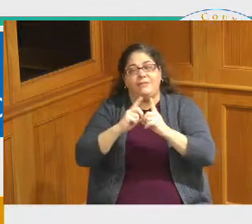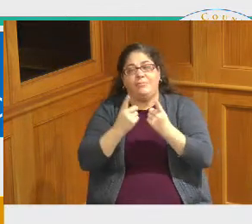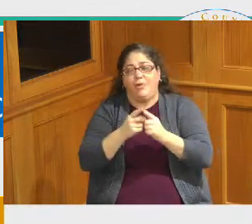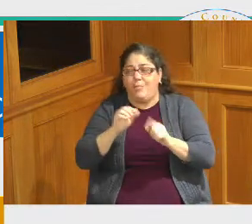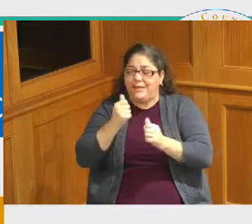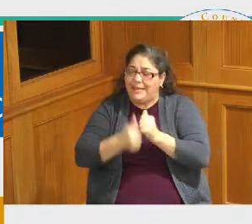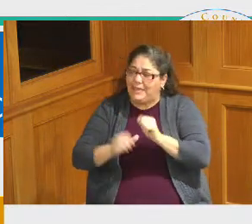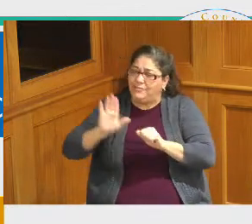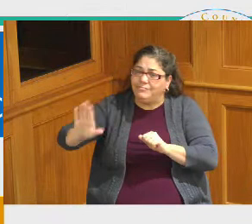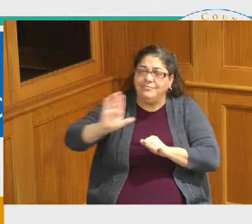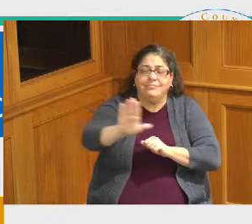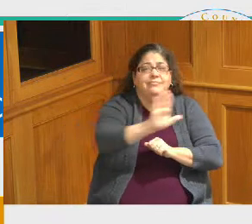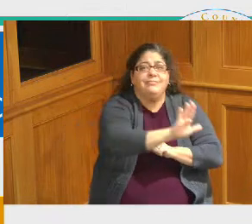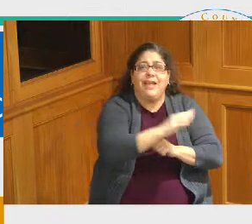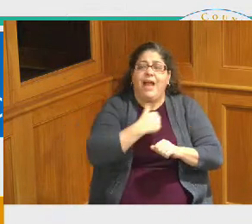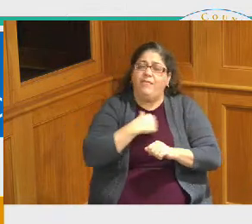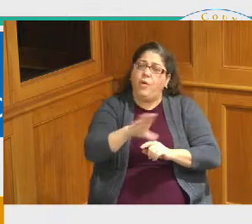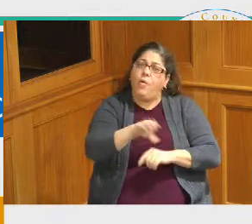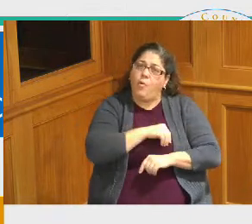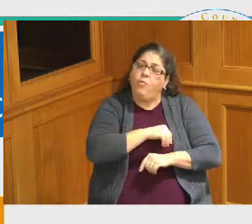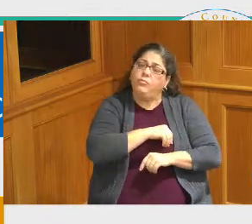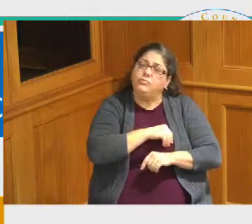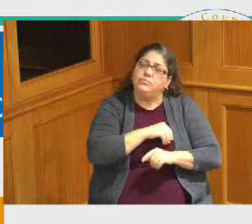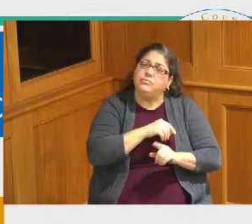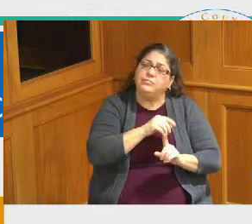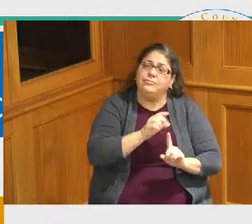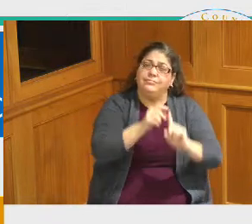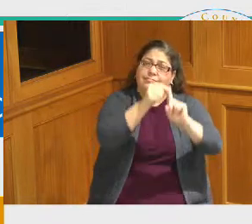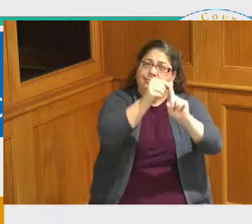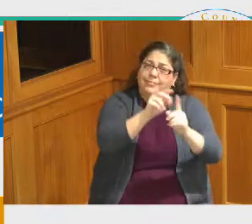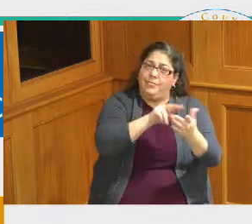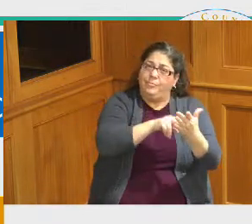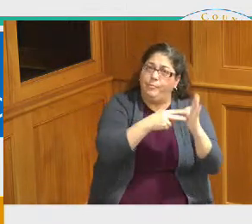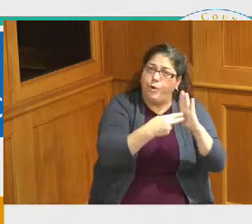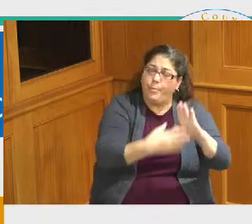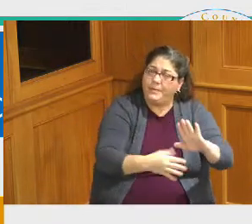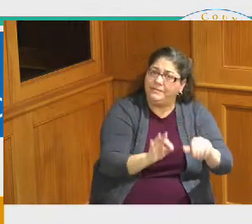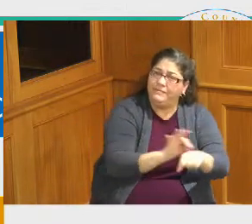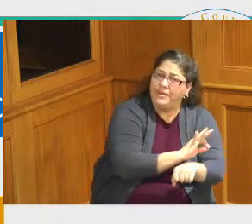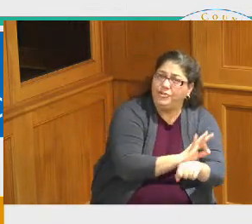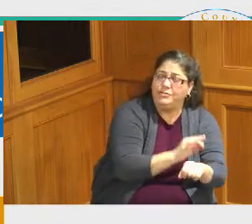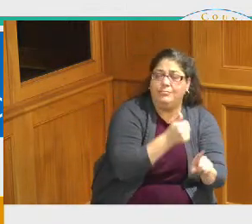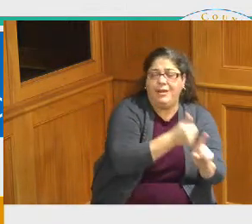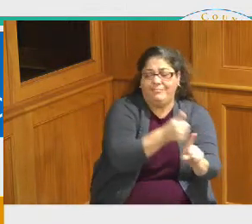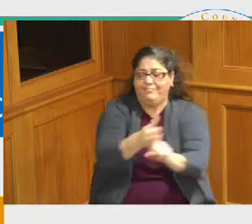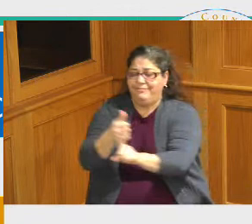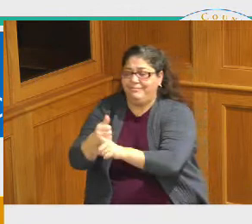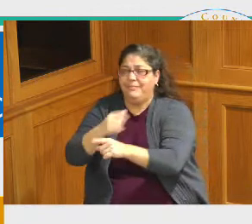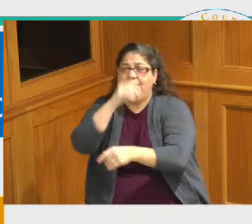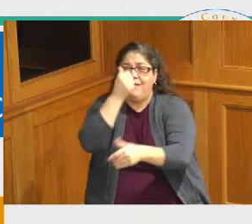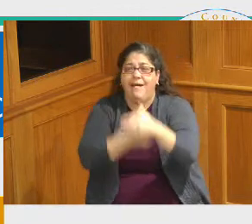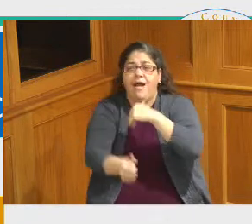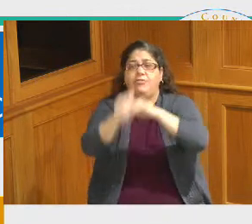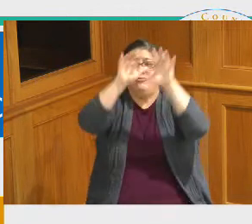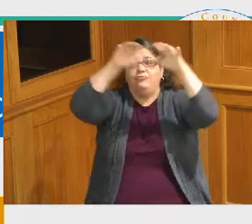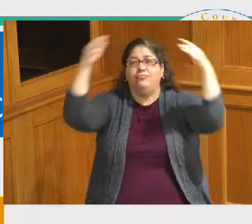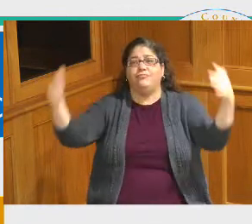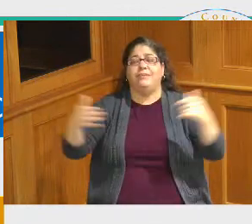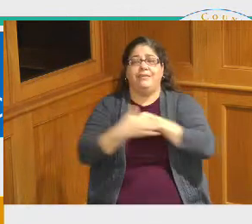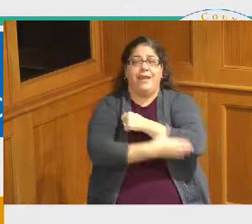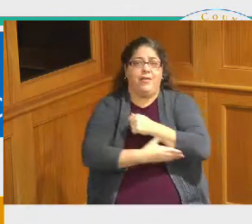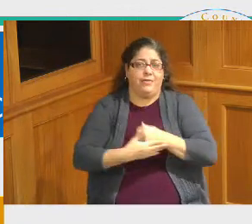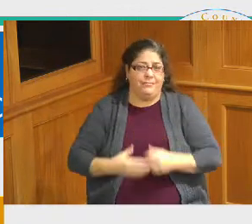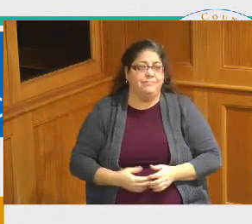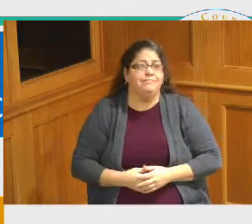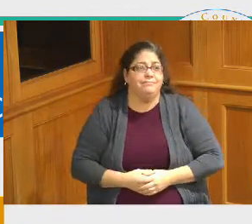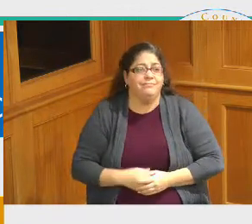have very unique purpose, but really all fall under the same umbrella. And you see that sort of little slogan at the bottom of the page here, the